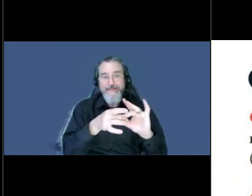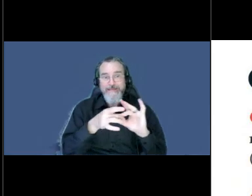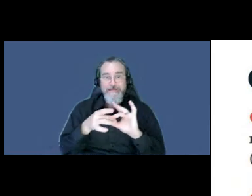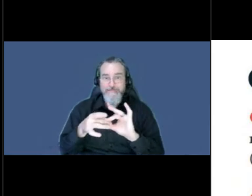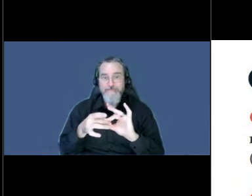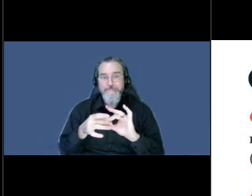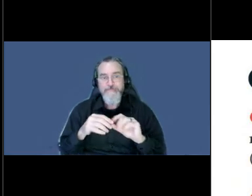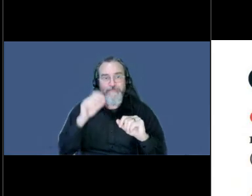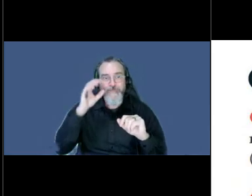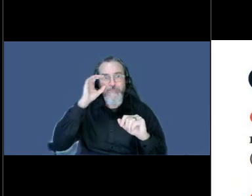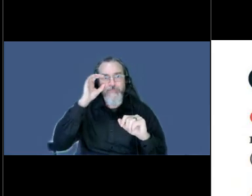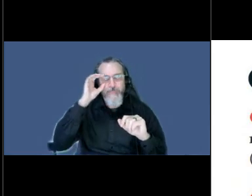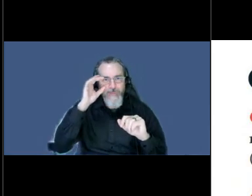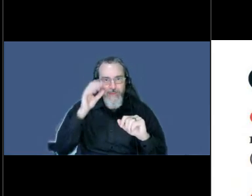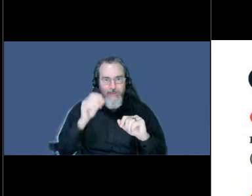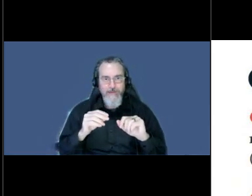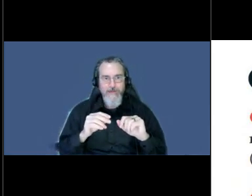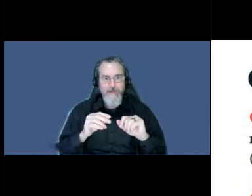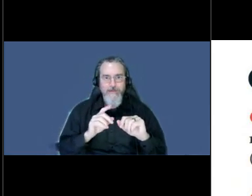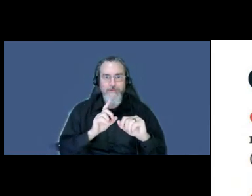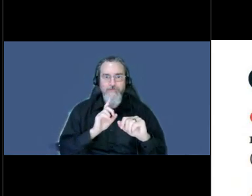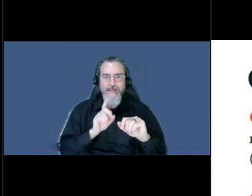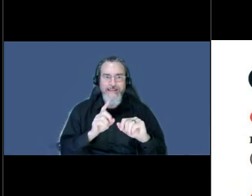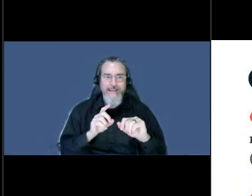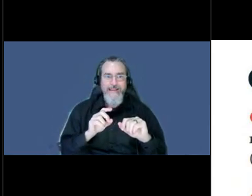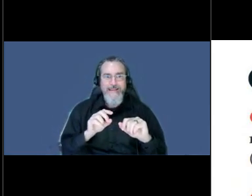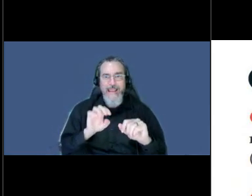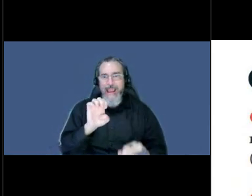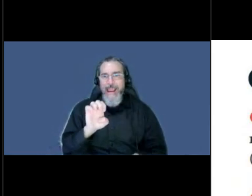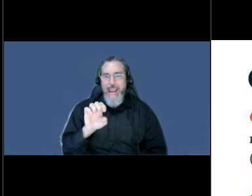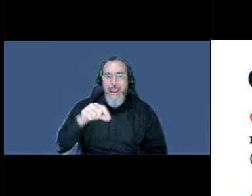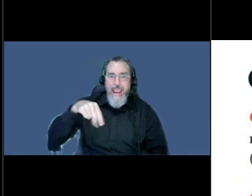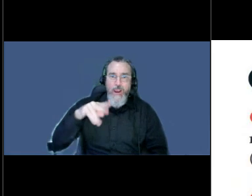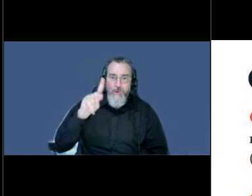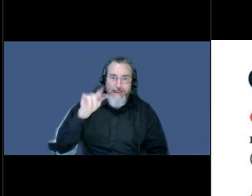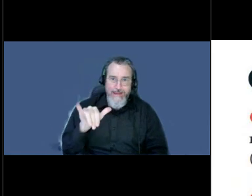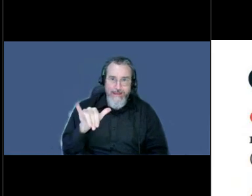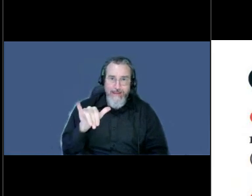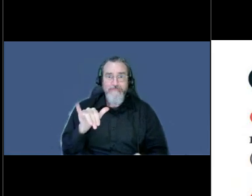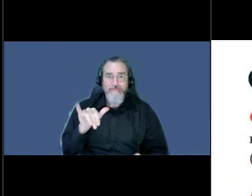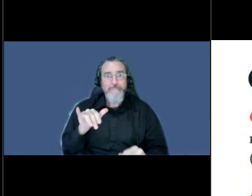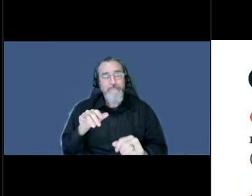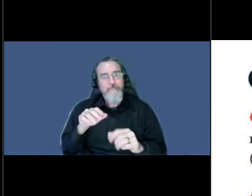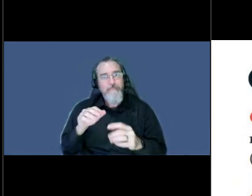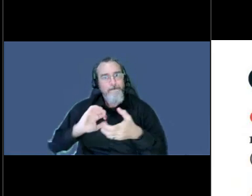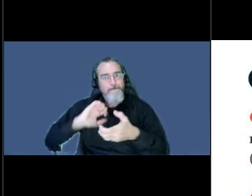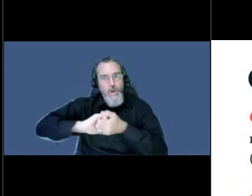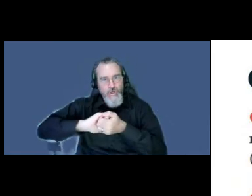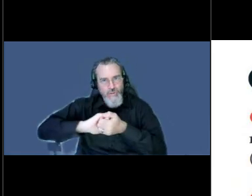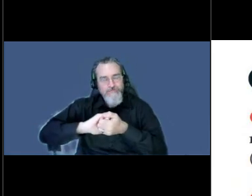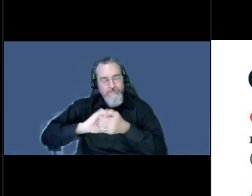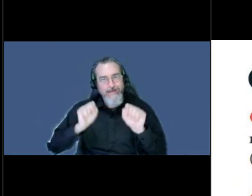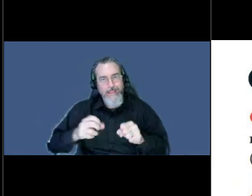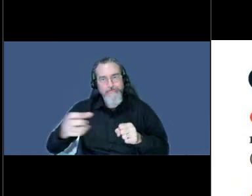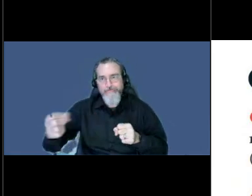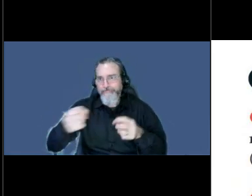Workforce Alliance, is an equity-based partnership that brings to the table a wide variety